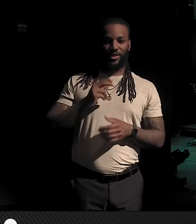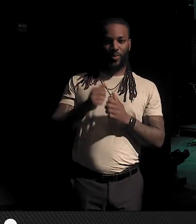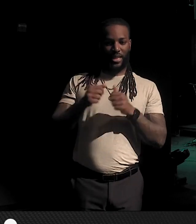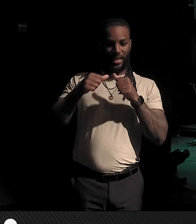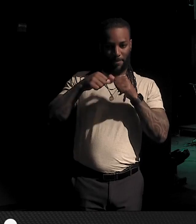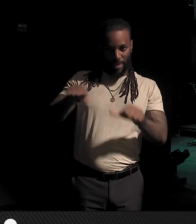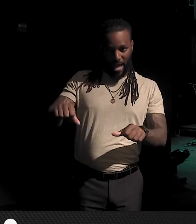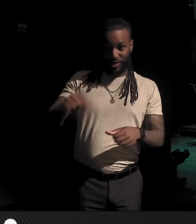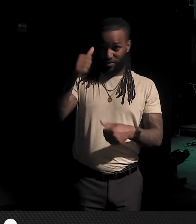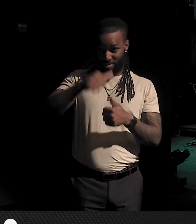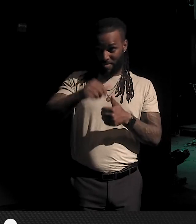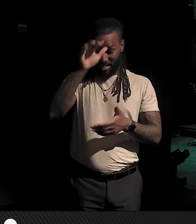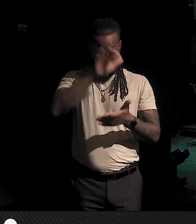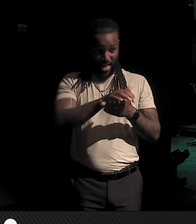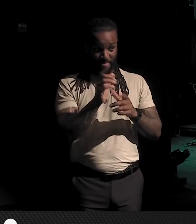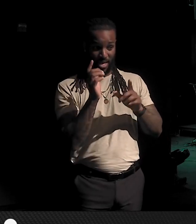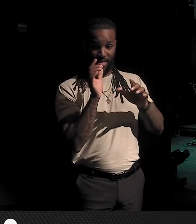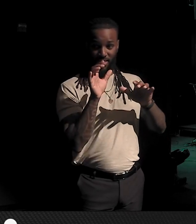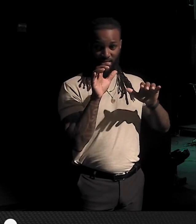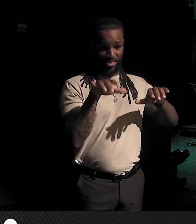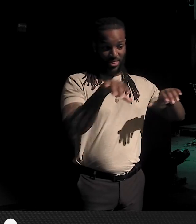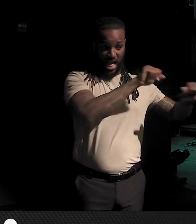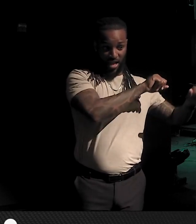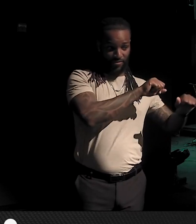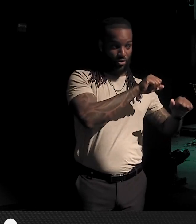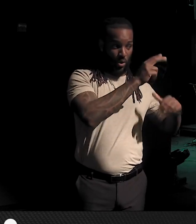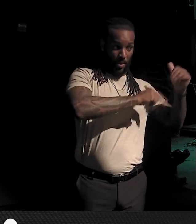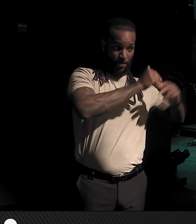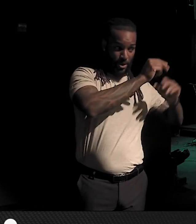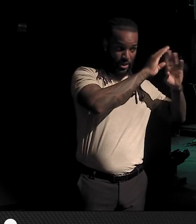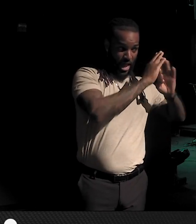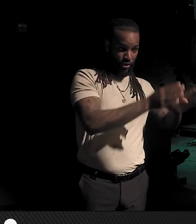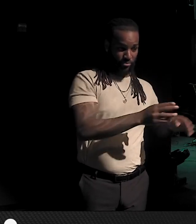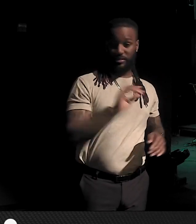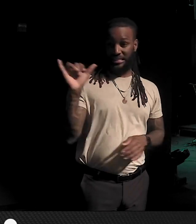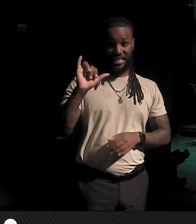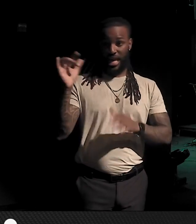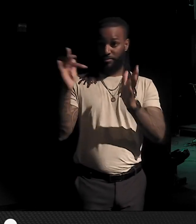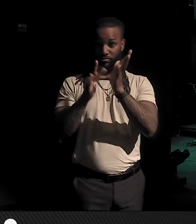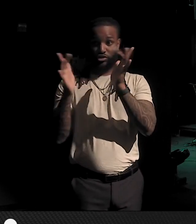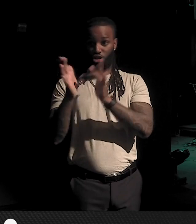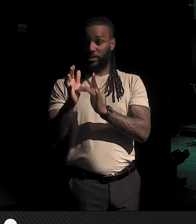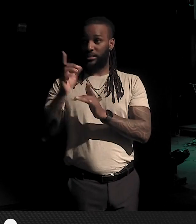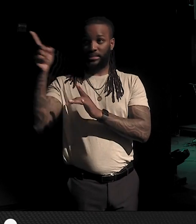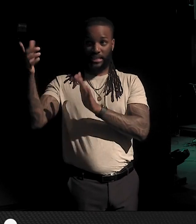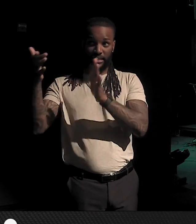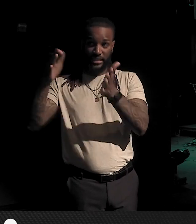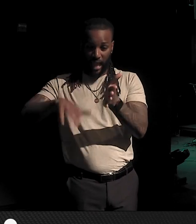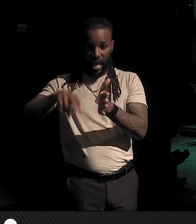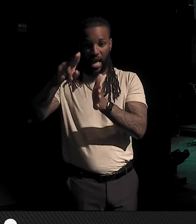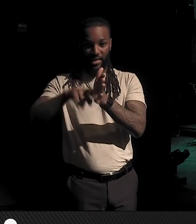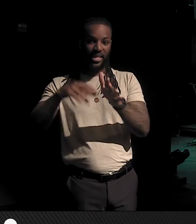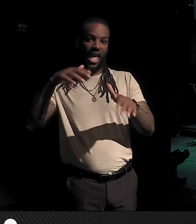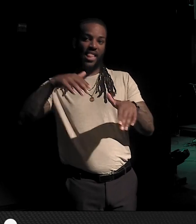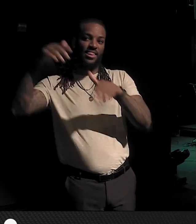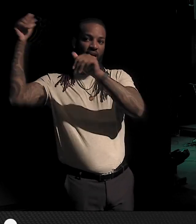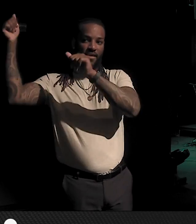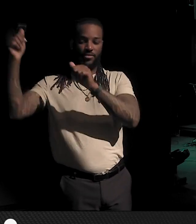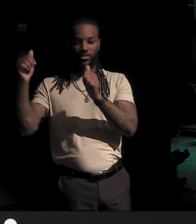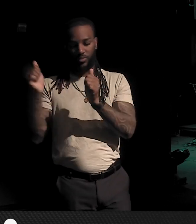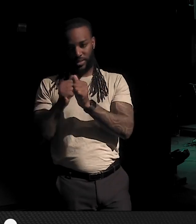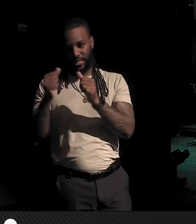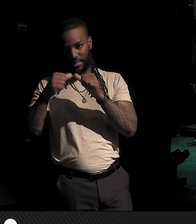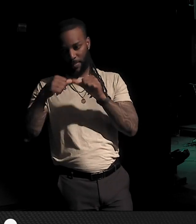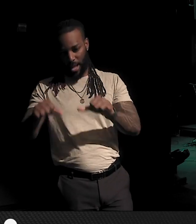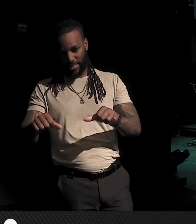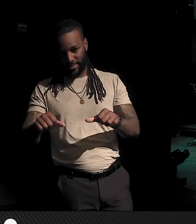going to go and prepare a place for you, but here, I'm going to leave you a deposit. Just exactly like that groom left something for that bride, he left us a deposit, sealing,